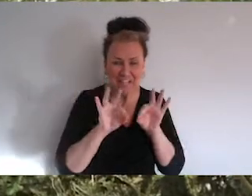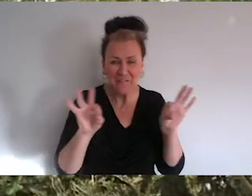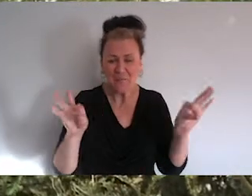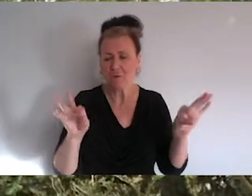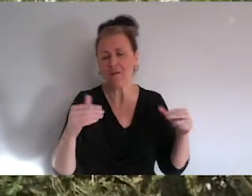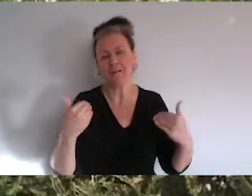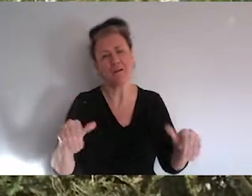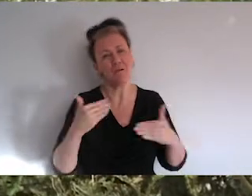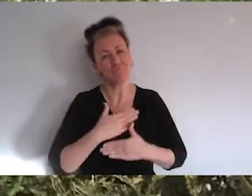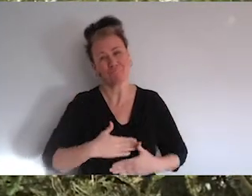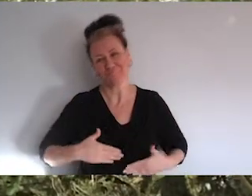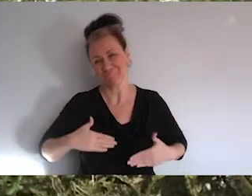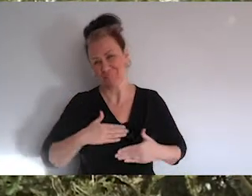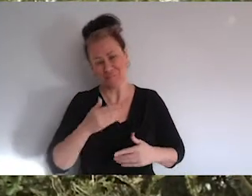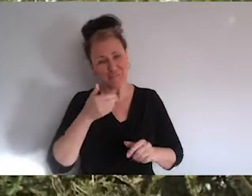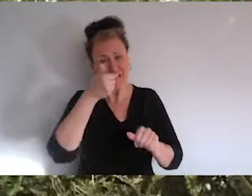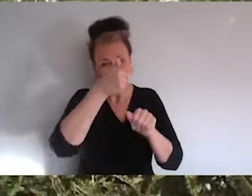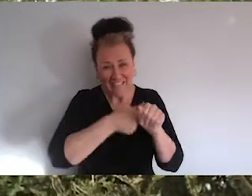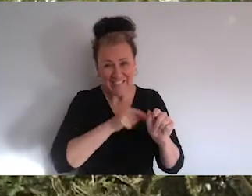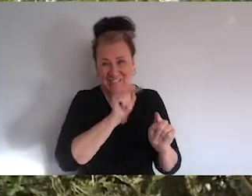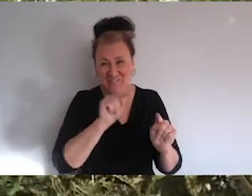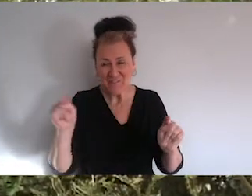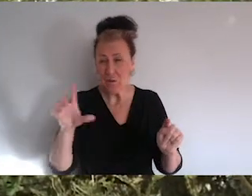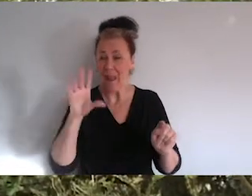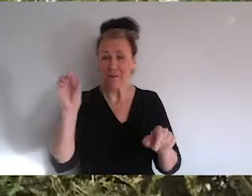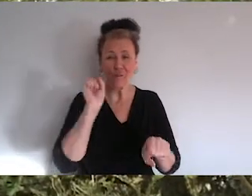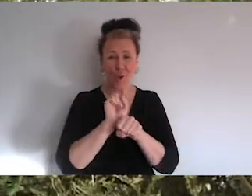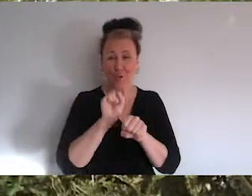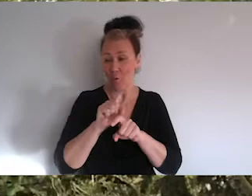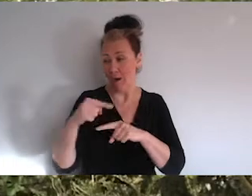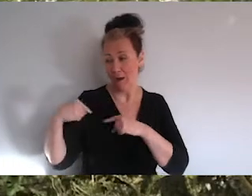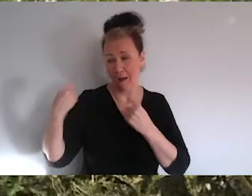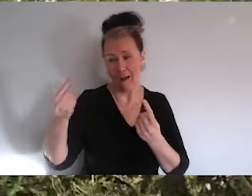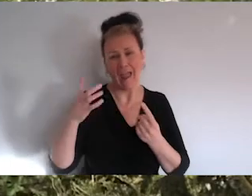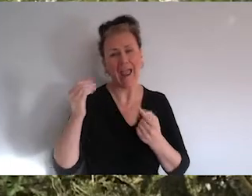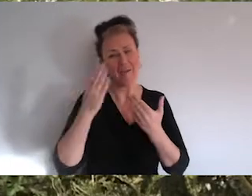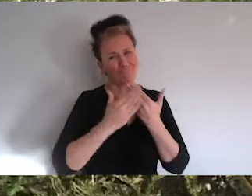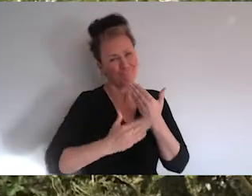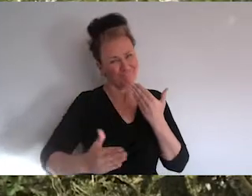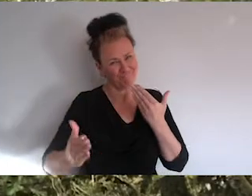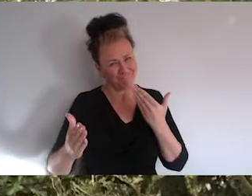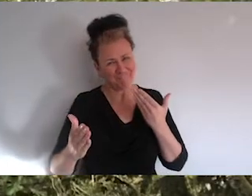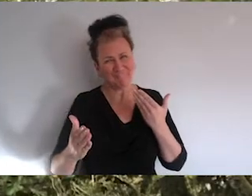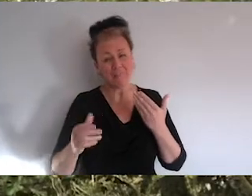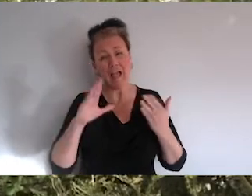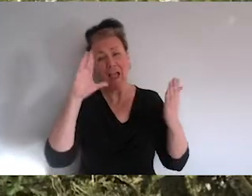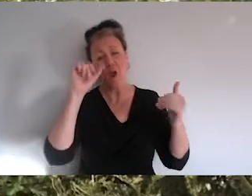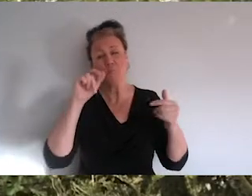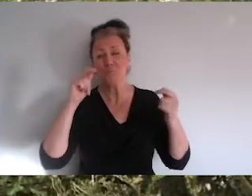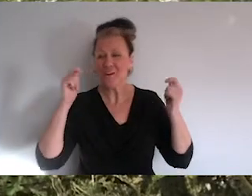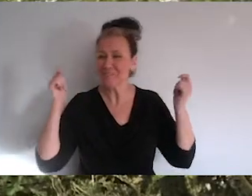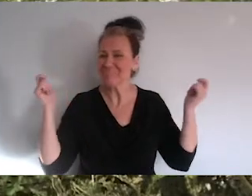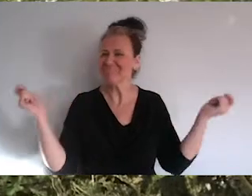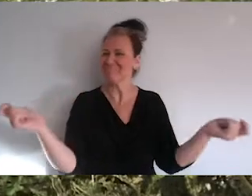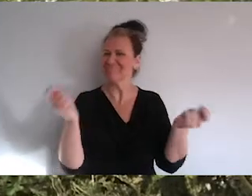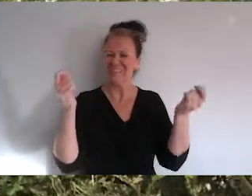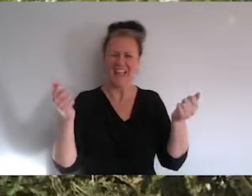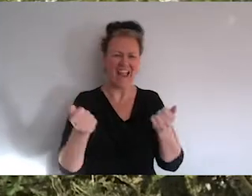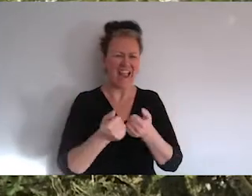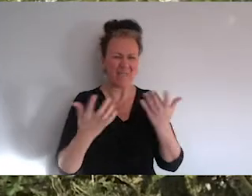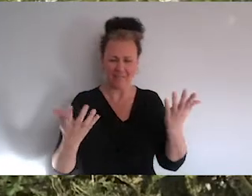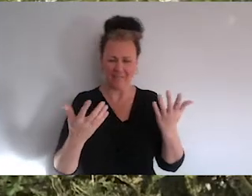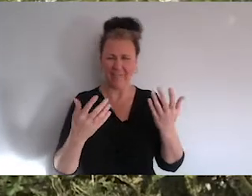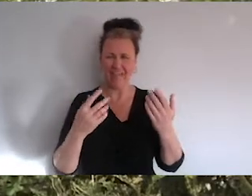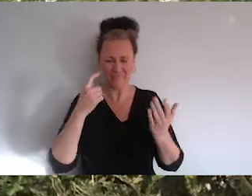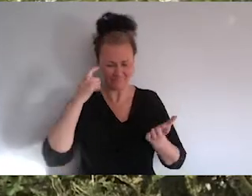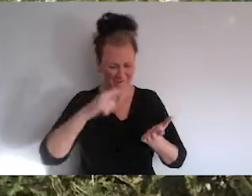MAs, on your PhDs. I so appreciate you and the work you're doing, the work you're going to continue to do, and I hope you